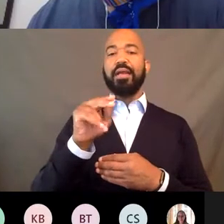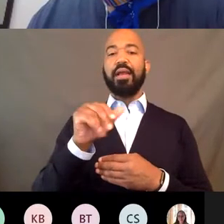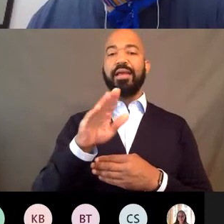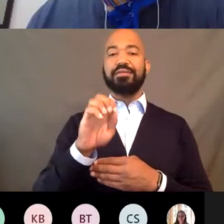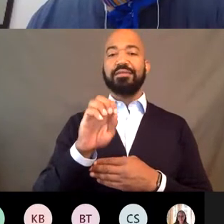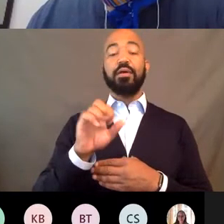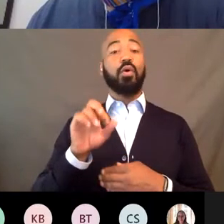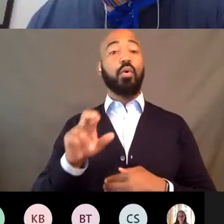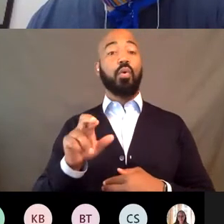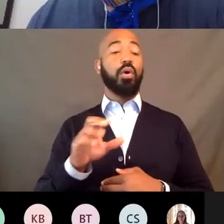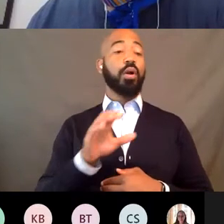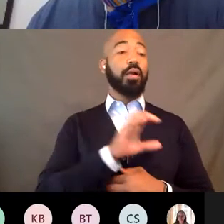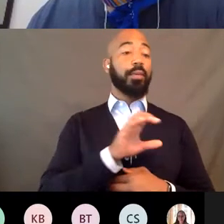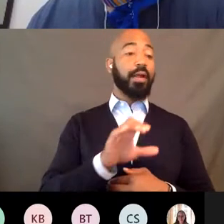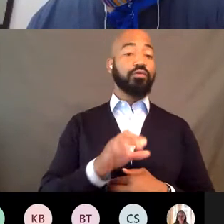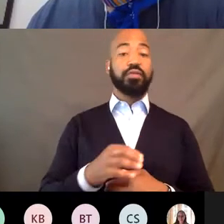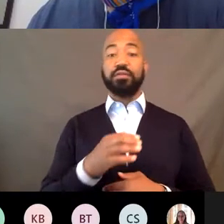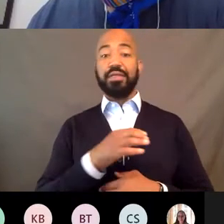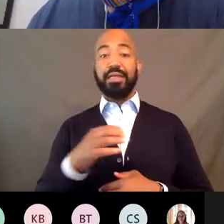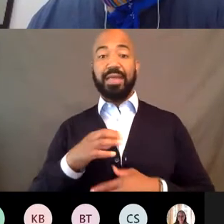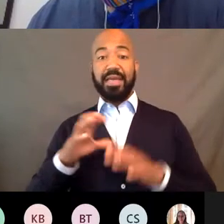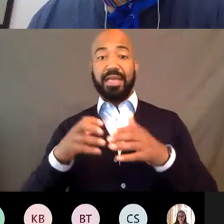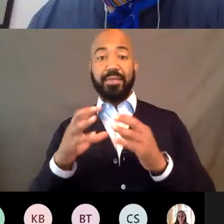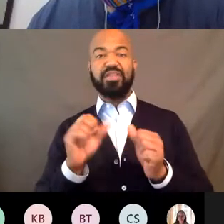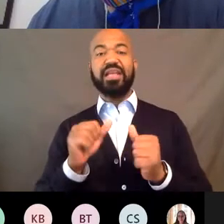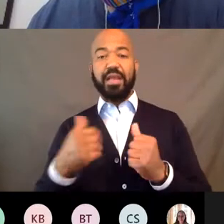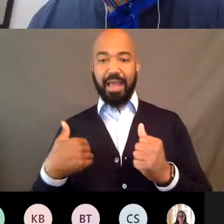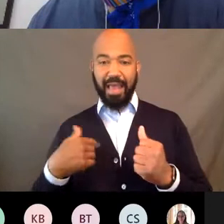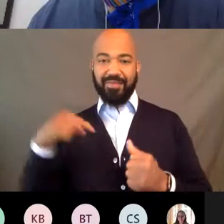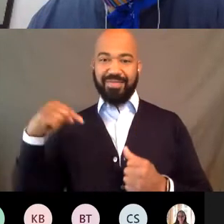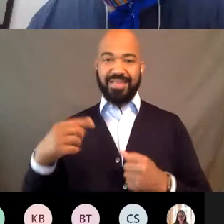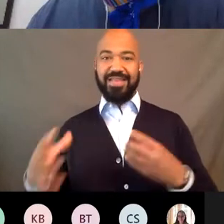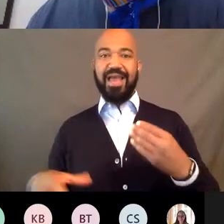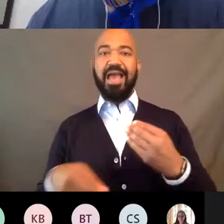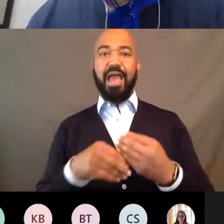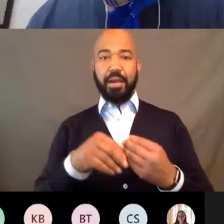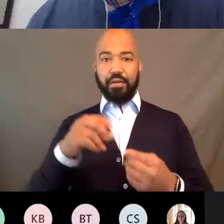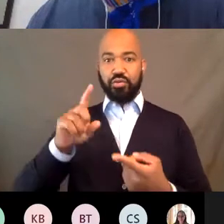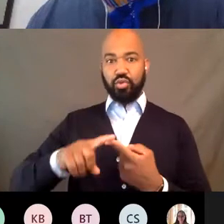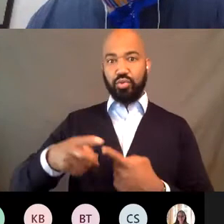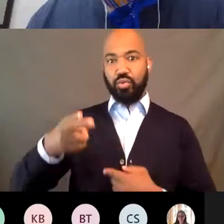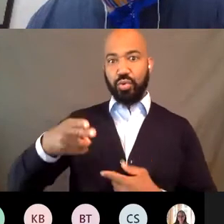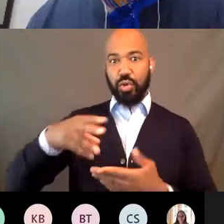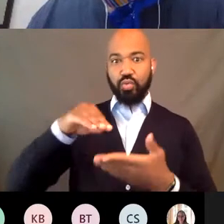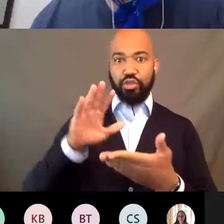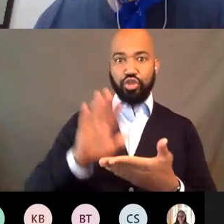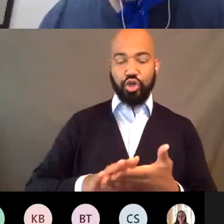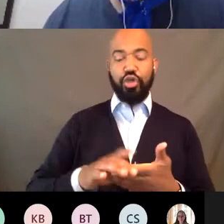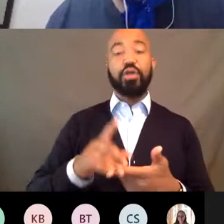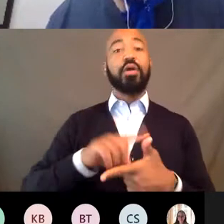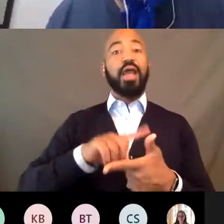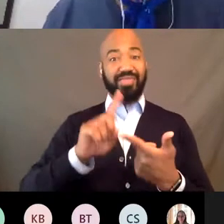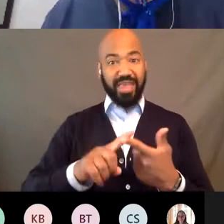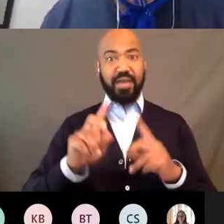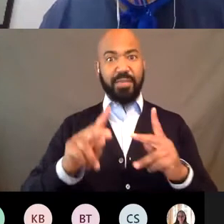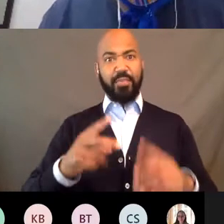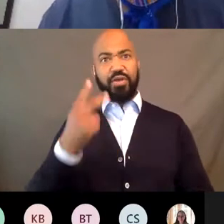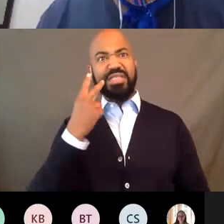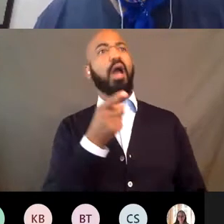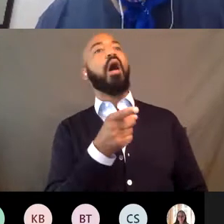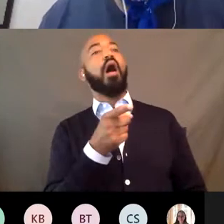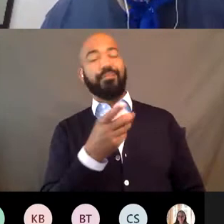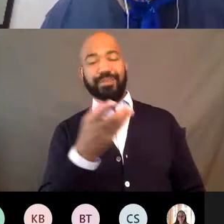have this entered into the record so that we have this information out there and it's public, and then people can say, oh, we didn't know, and it can